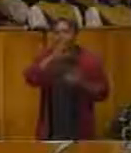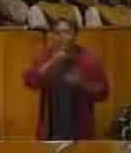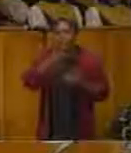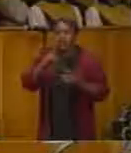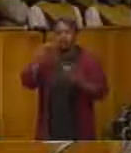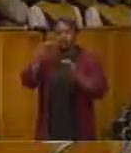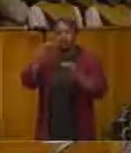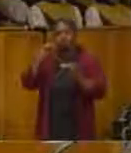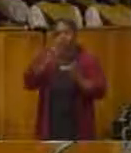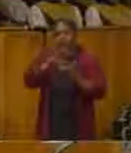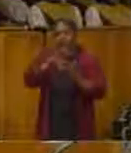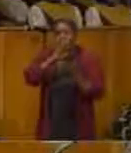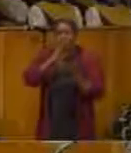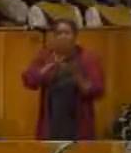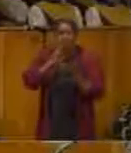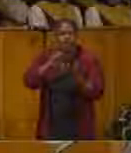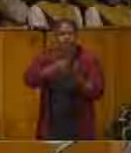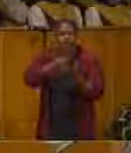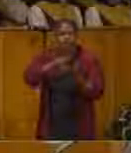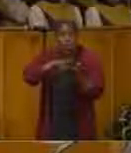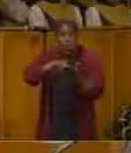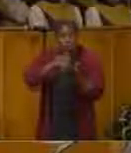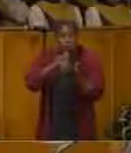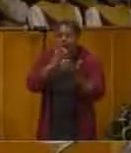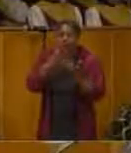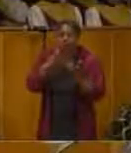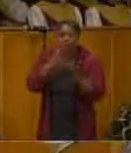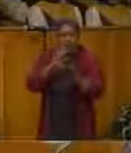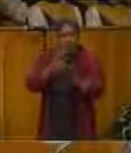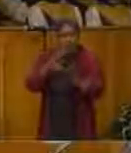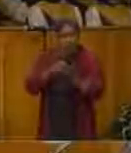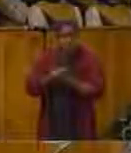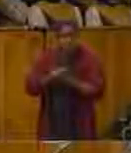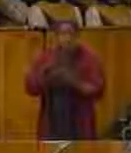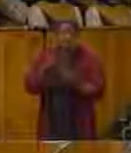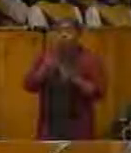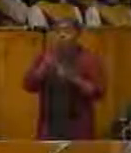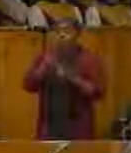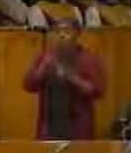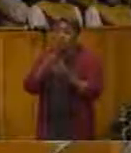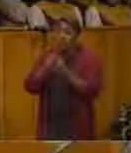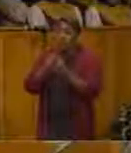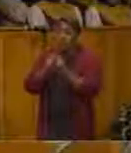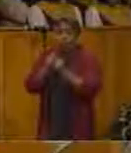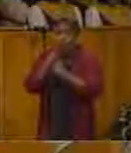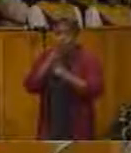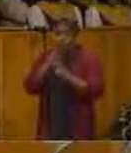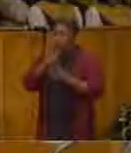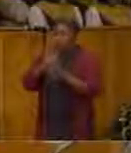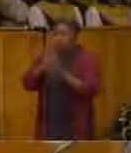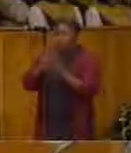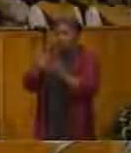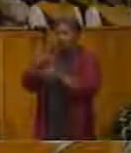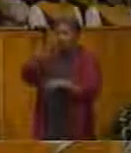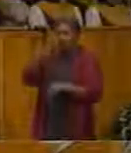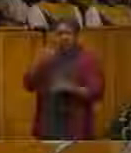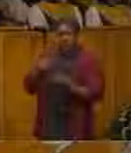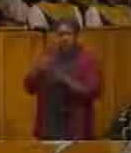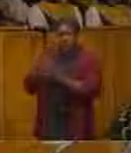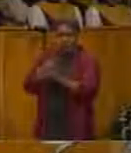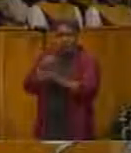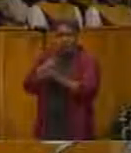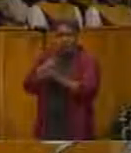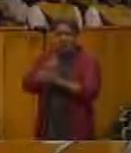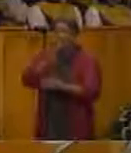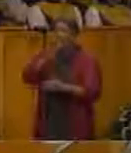money. For the reality is that in many communities of color, people who've never had money have not been taught